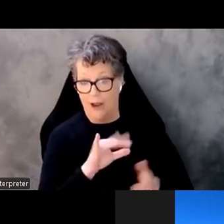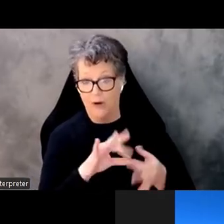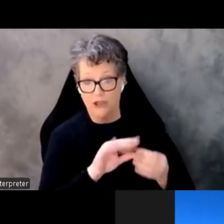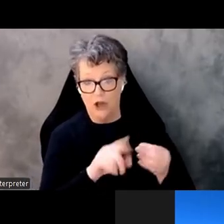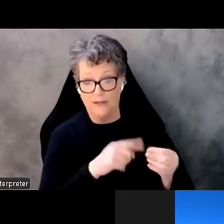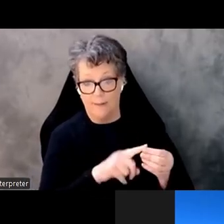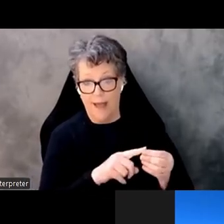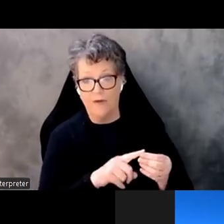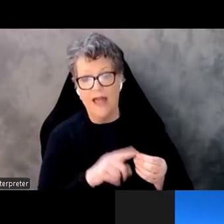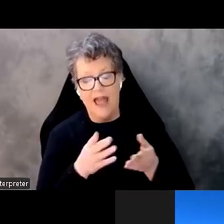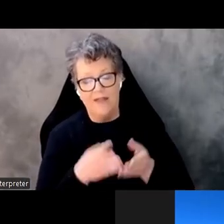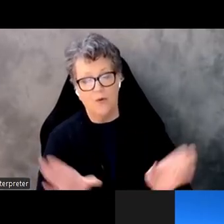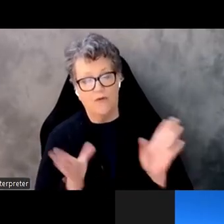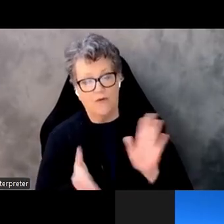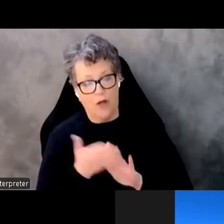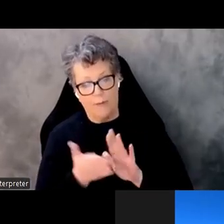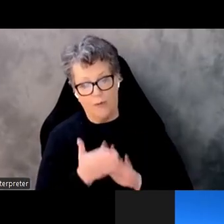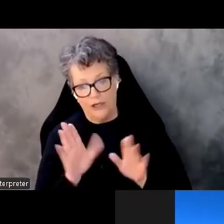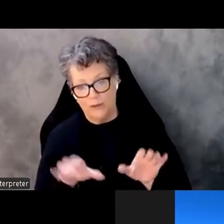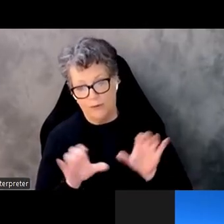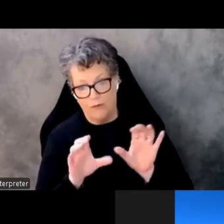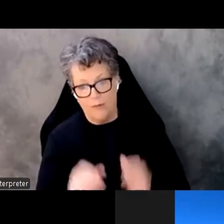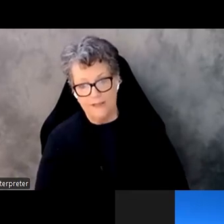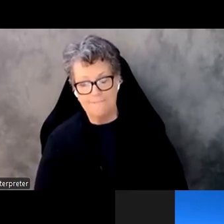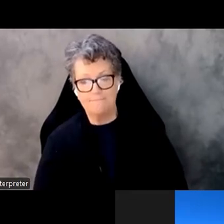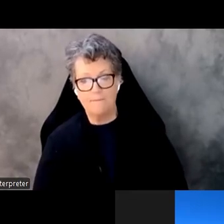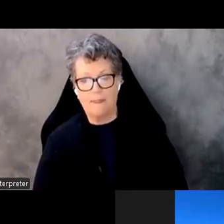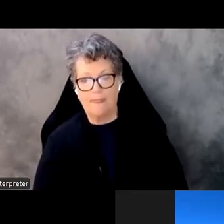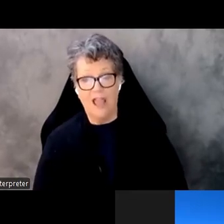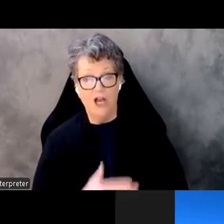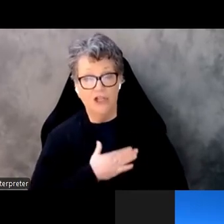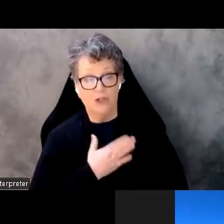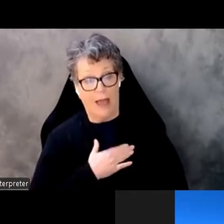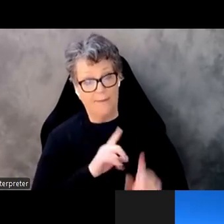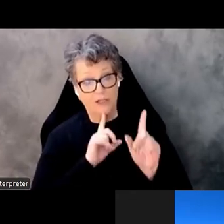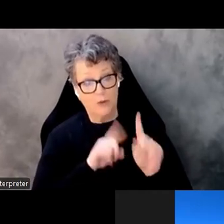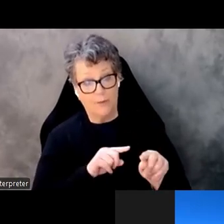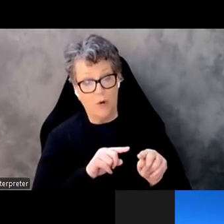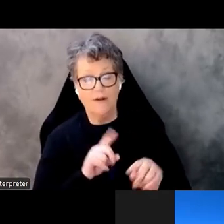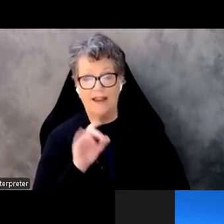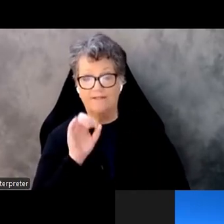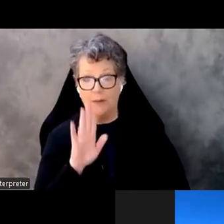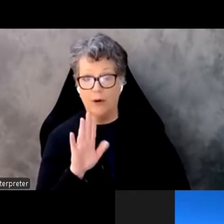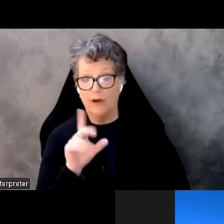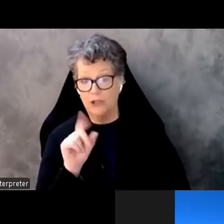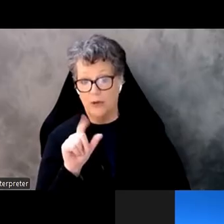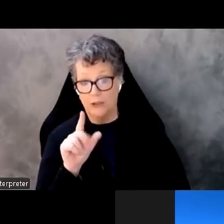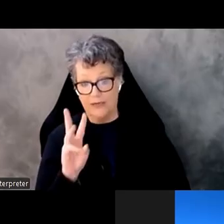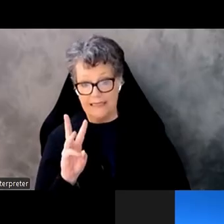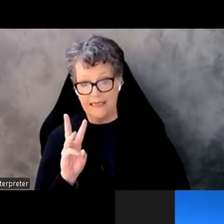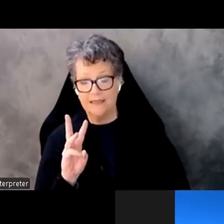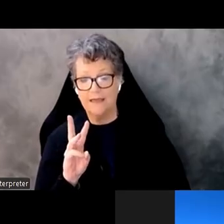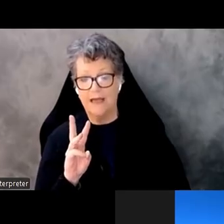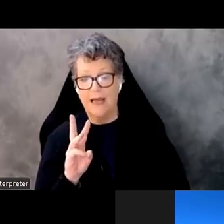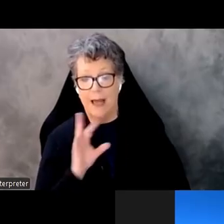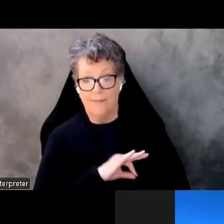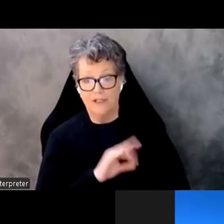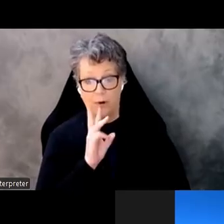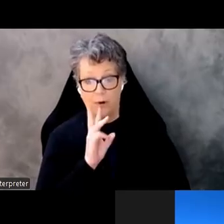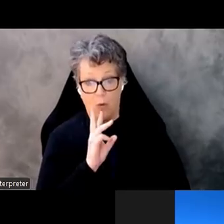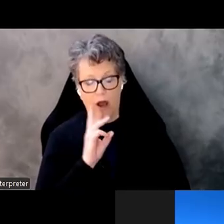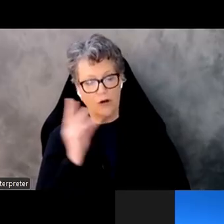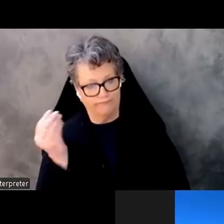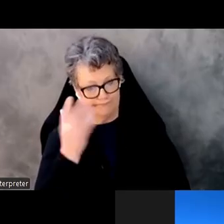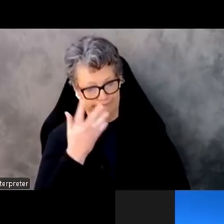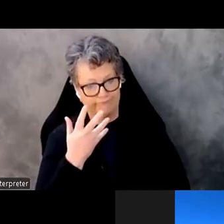as well as overall operational performance. So happy to report in February of 2026, Pittsburgh Water was informed that